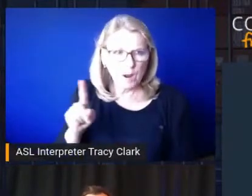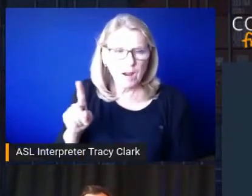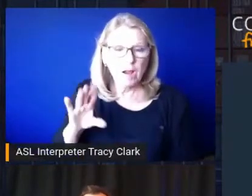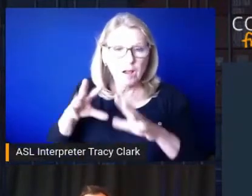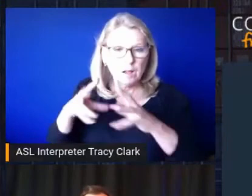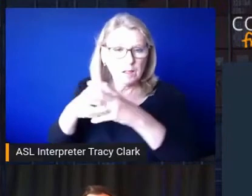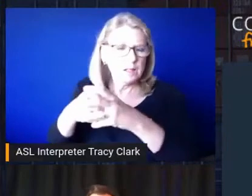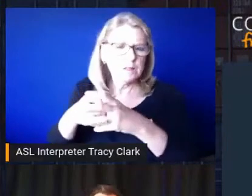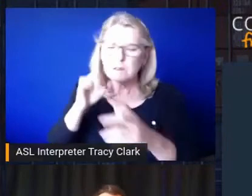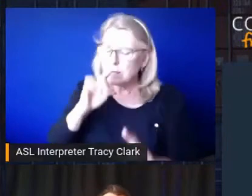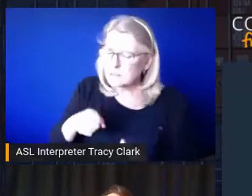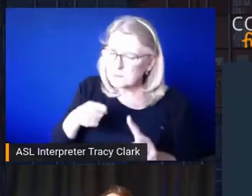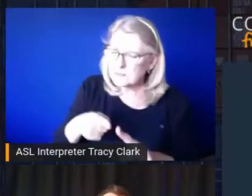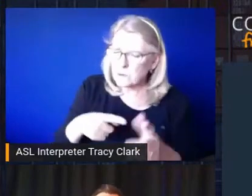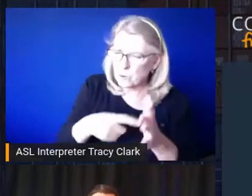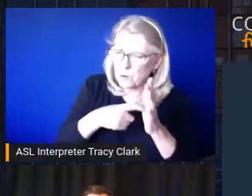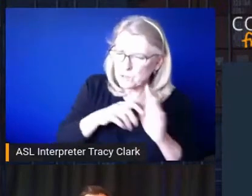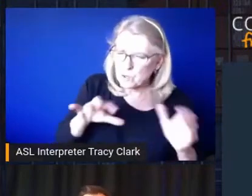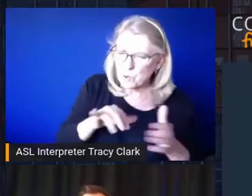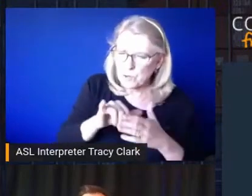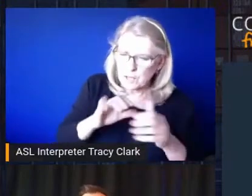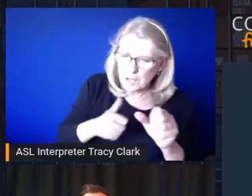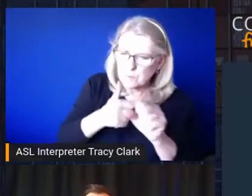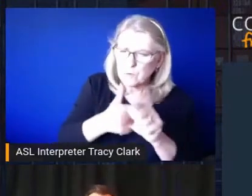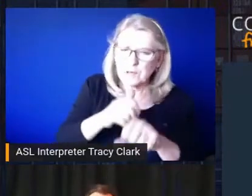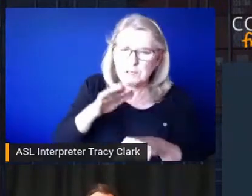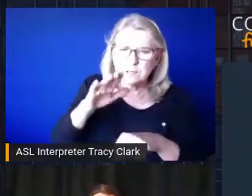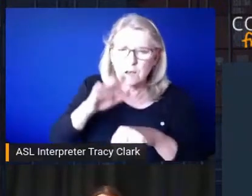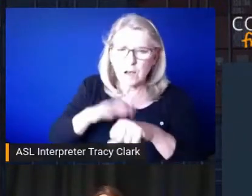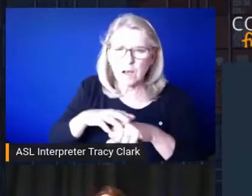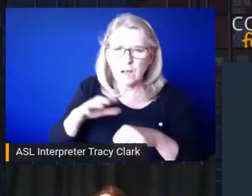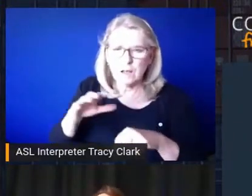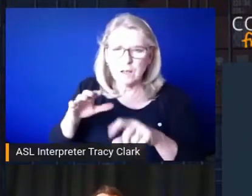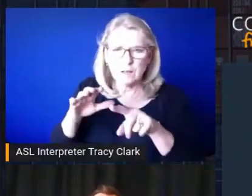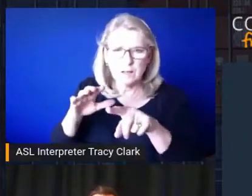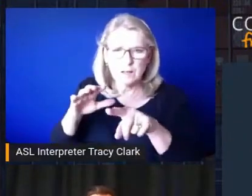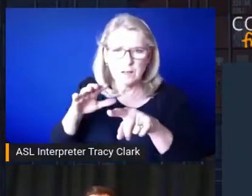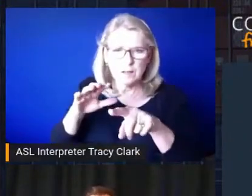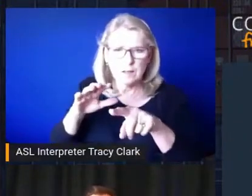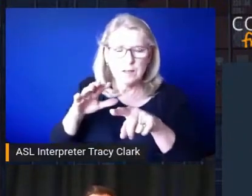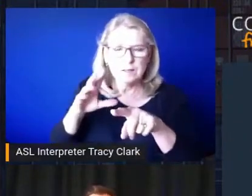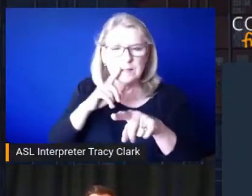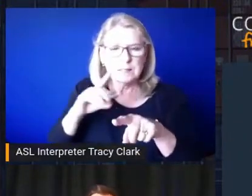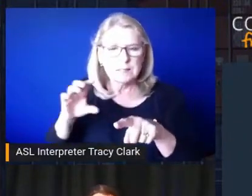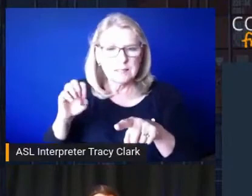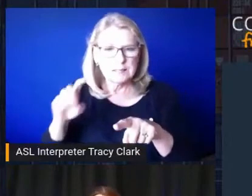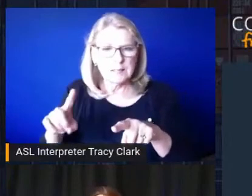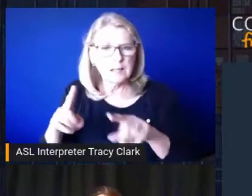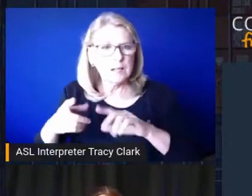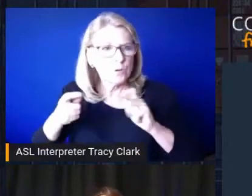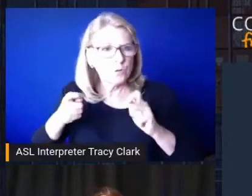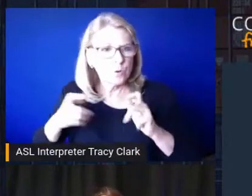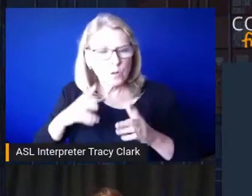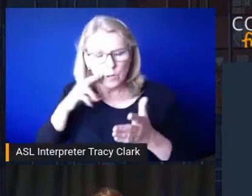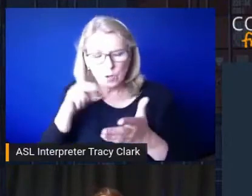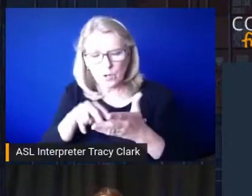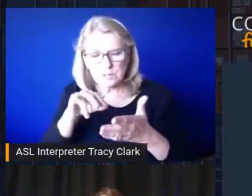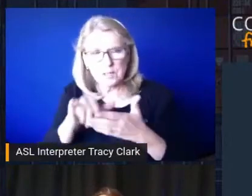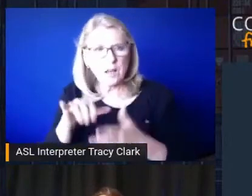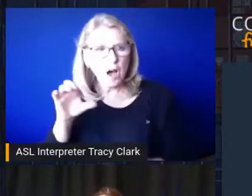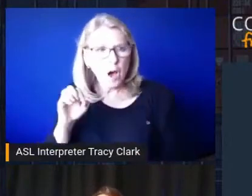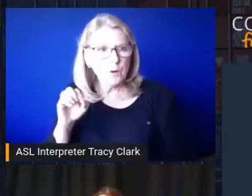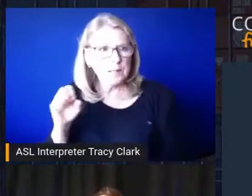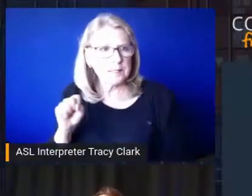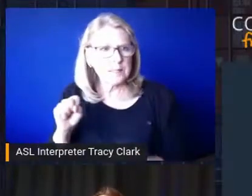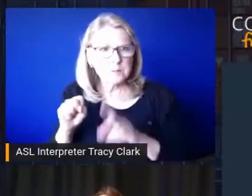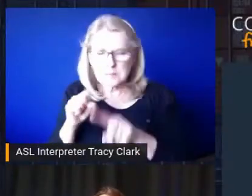upgrades on the OS, right? Because it's a CRD with a controller that looks at those operating systems and says, okay, we need to reboot these in a scheduled manner, right? Yeah,